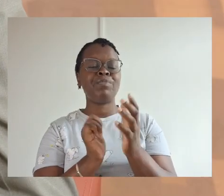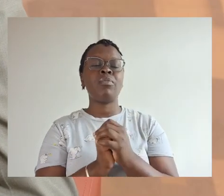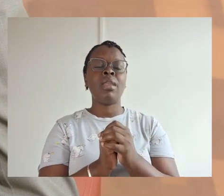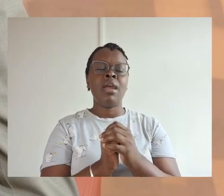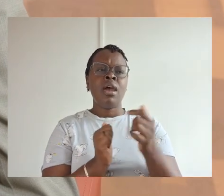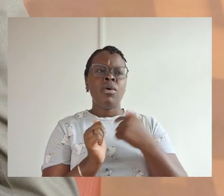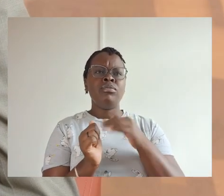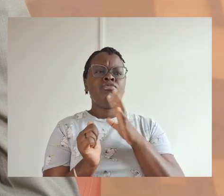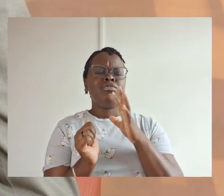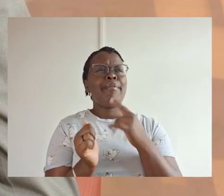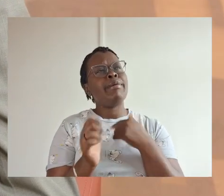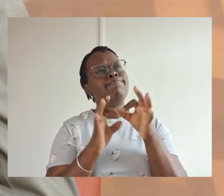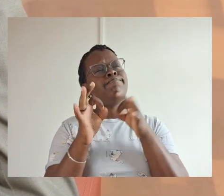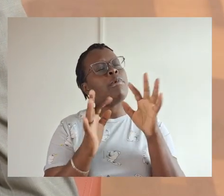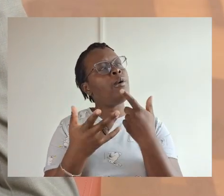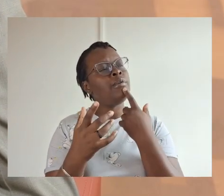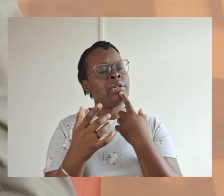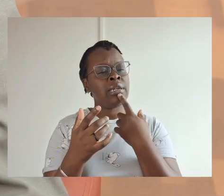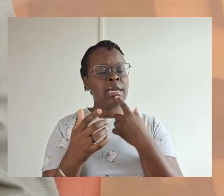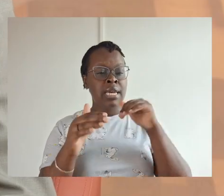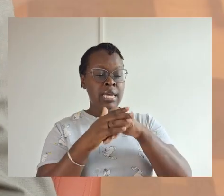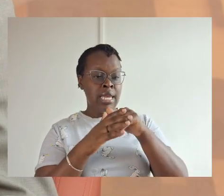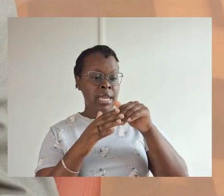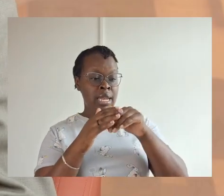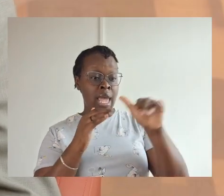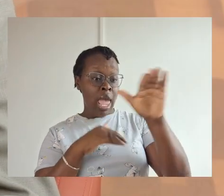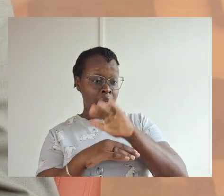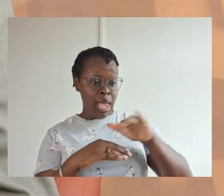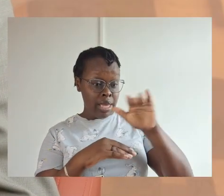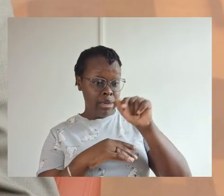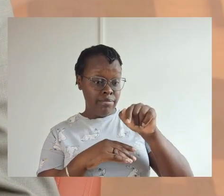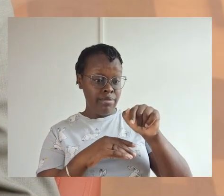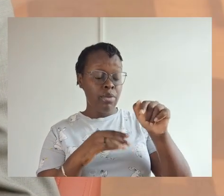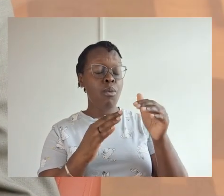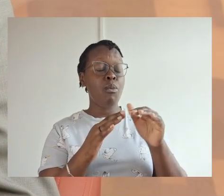And we're talking about, I don't know how to put it, in an area where